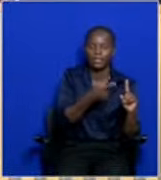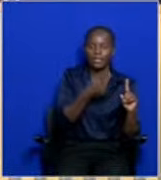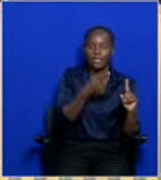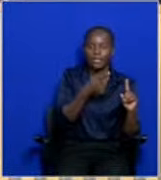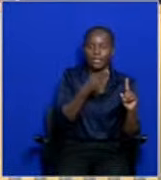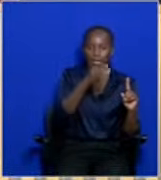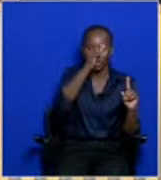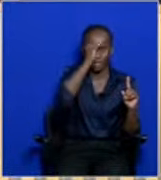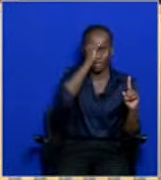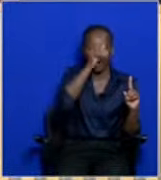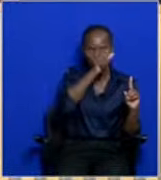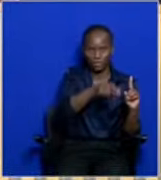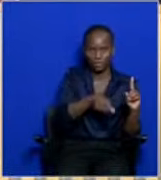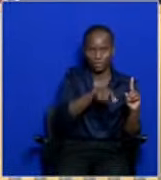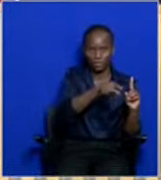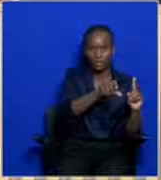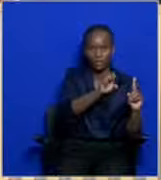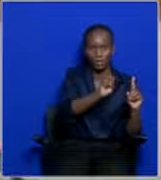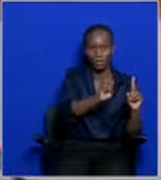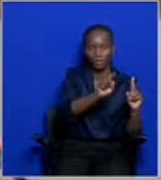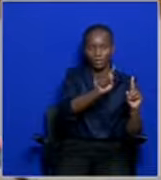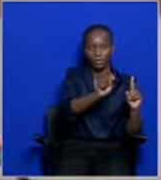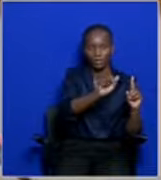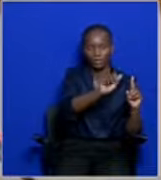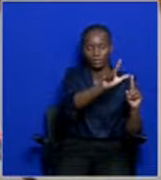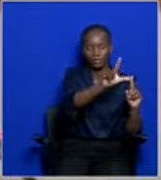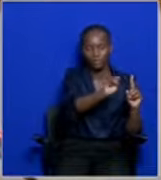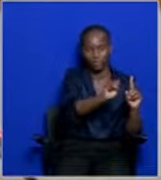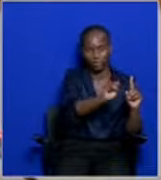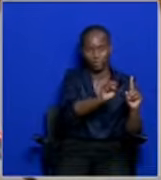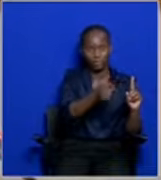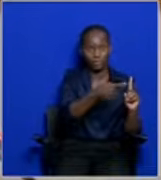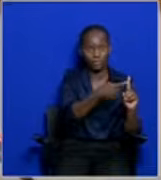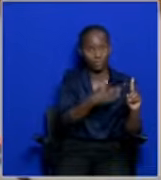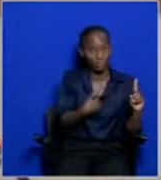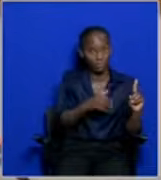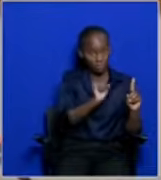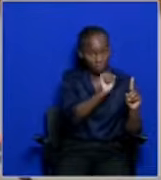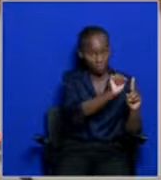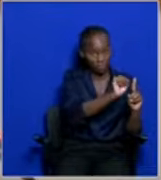Yes. I would like us to start with the statement of Ms. Stolz because